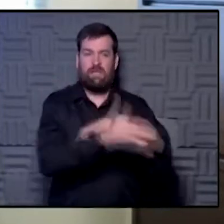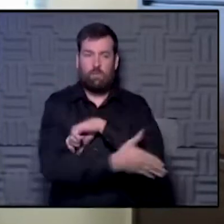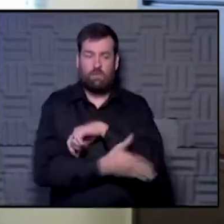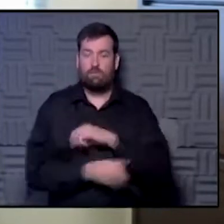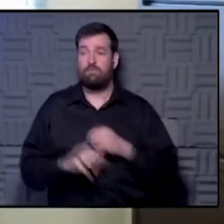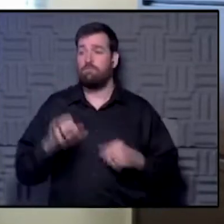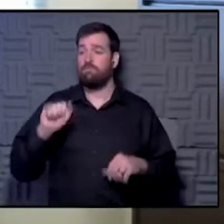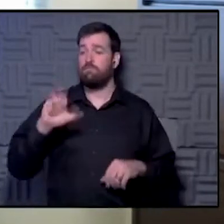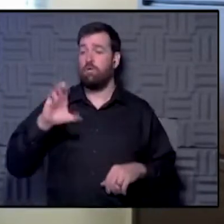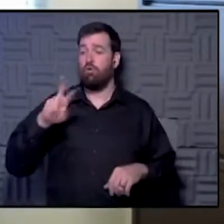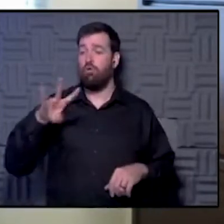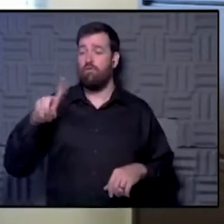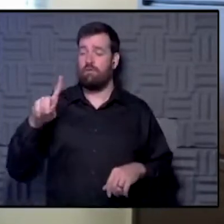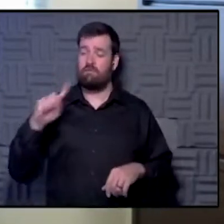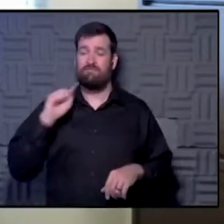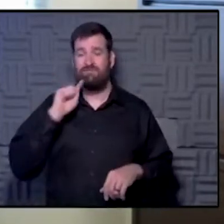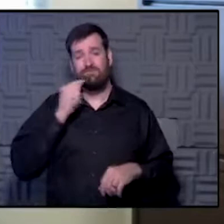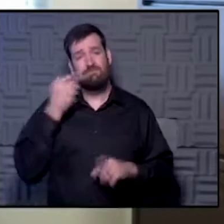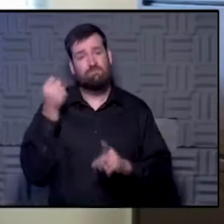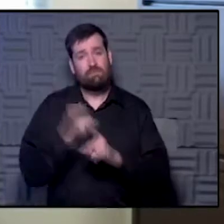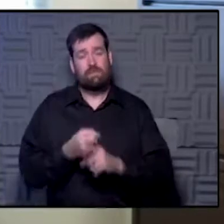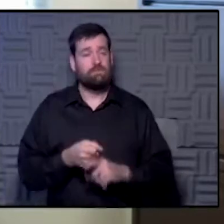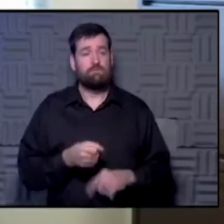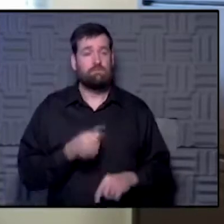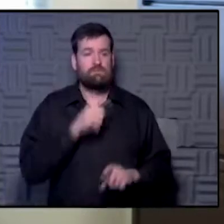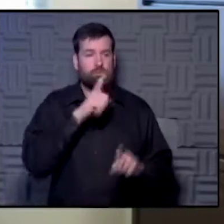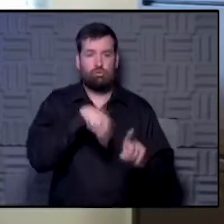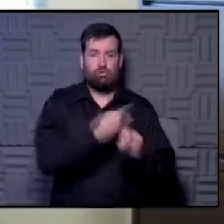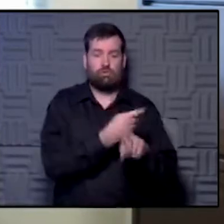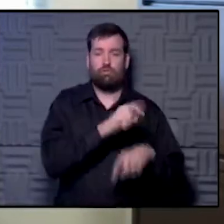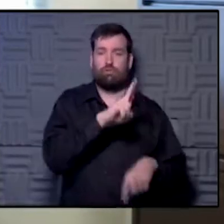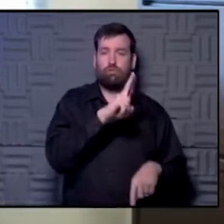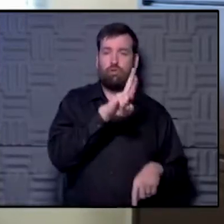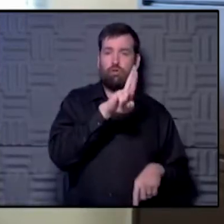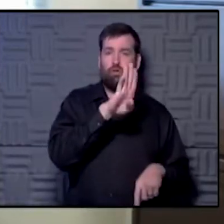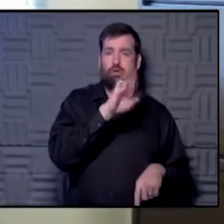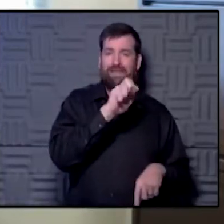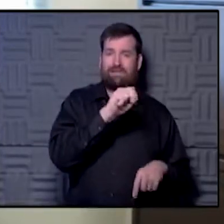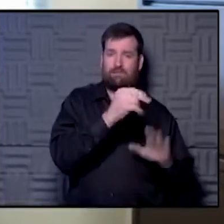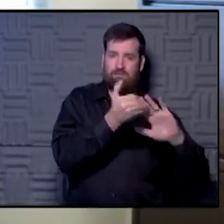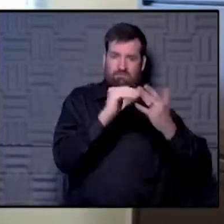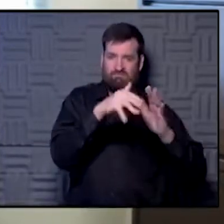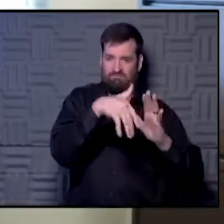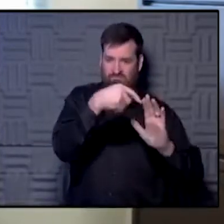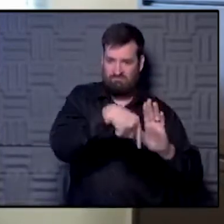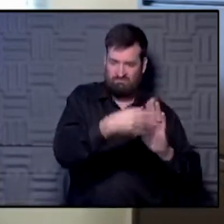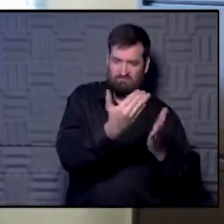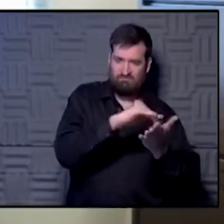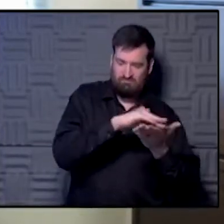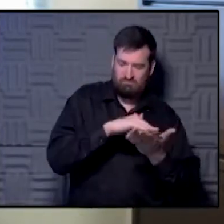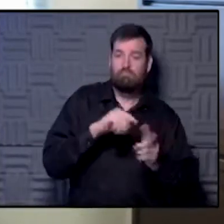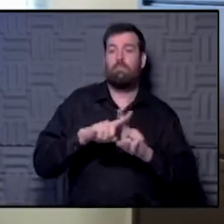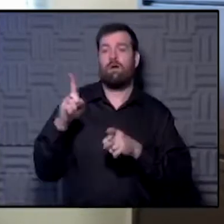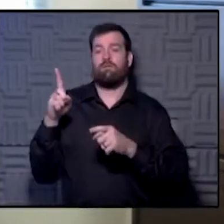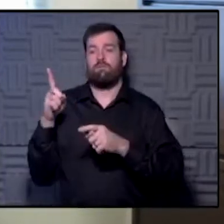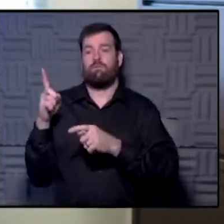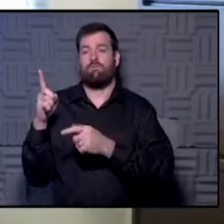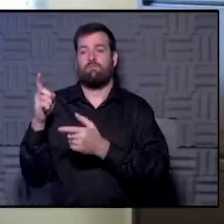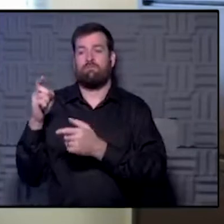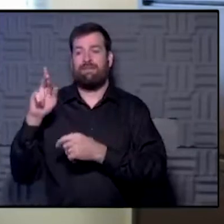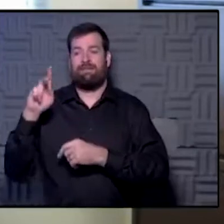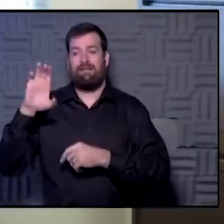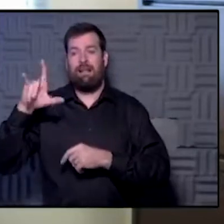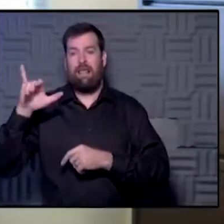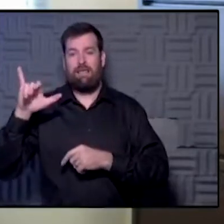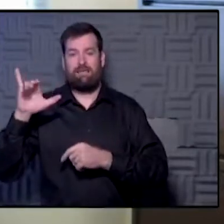COVID's had a dramatic impact, not only on the urban healthcare centers, but also in rural America, such as Clay Center, Kansas.